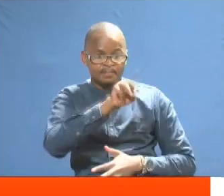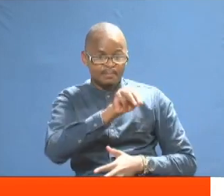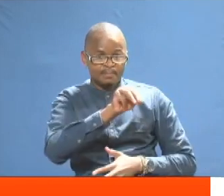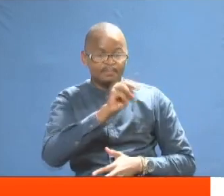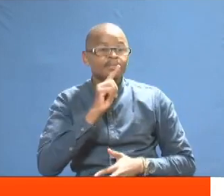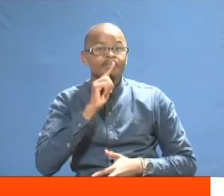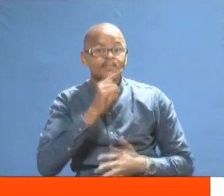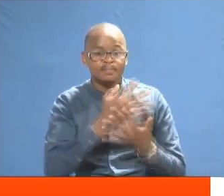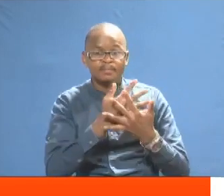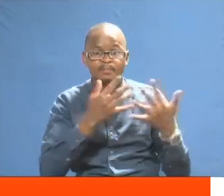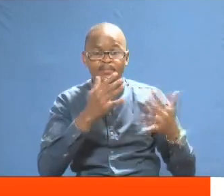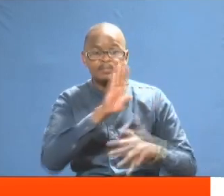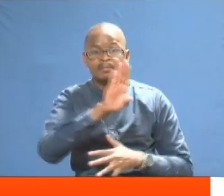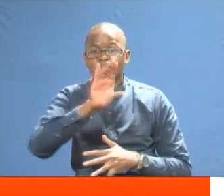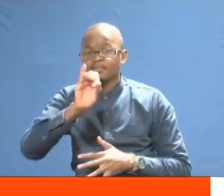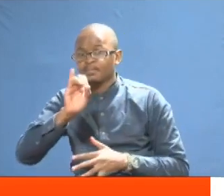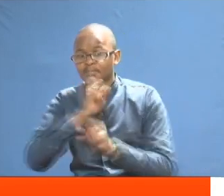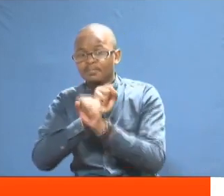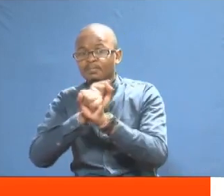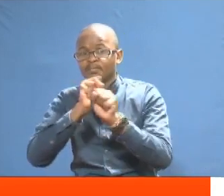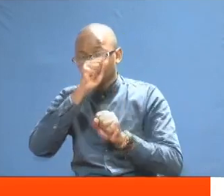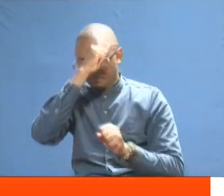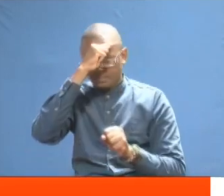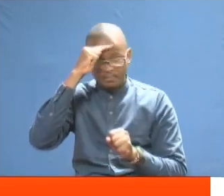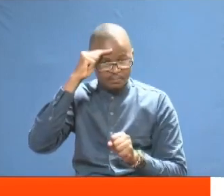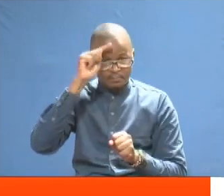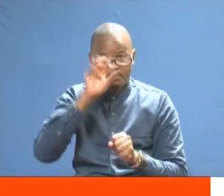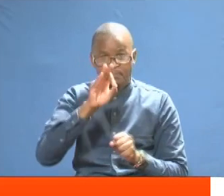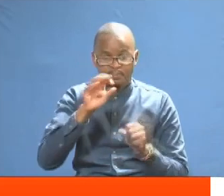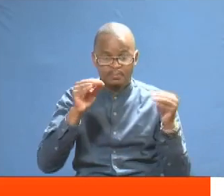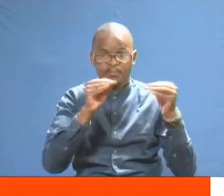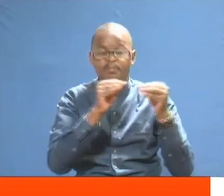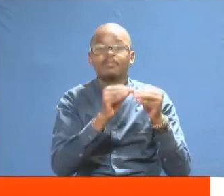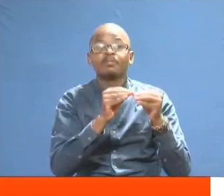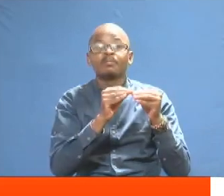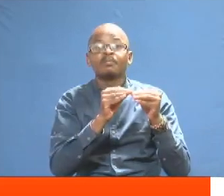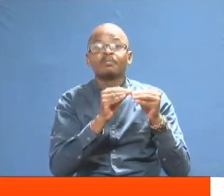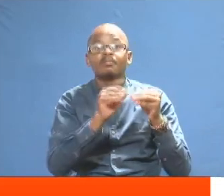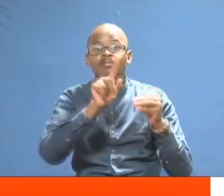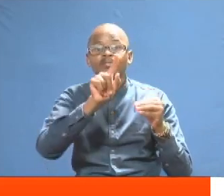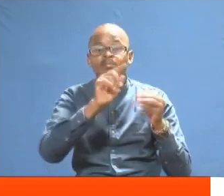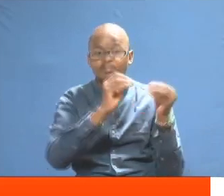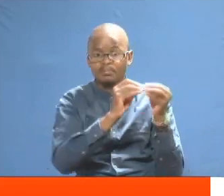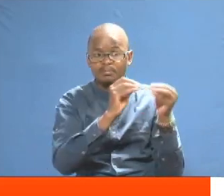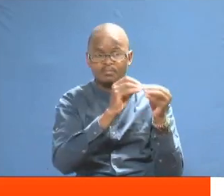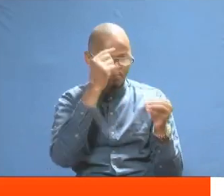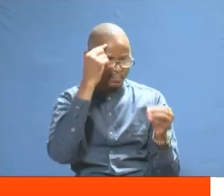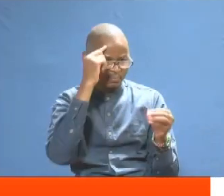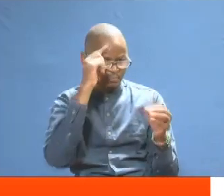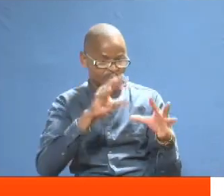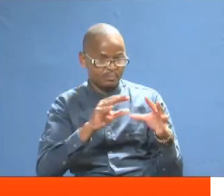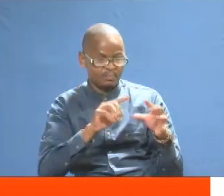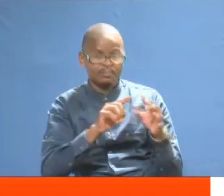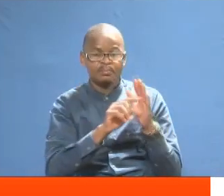I'm told those are things that are in BBI, I want to be the president, because of the numbers, the tyranny of numbers. I think we are taking